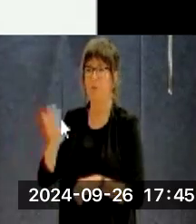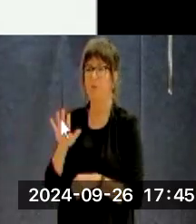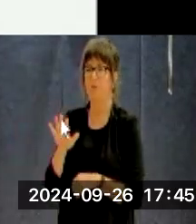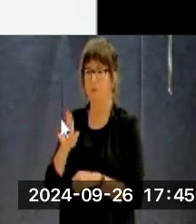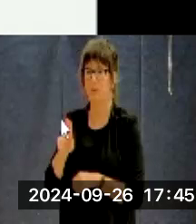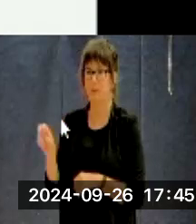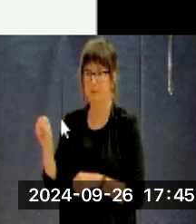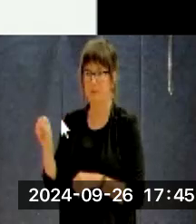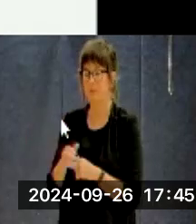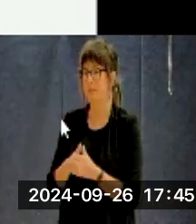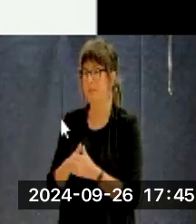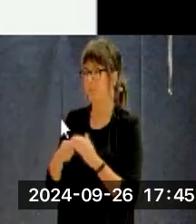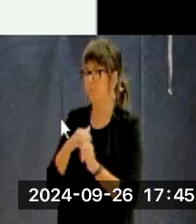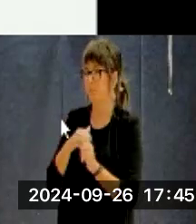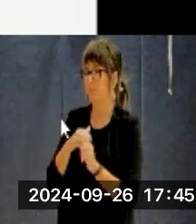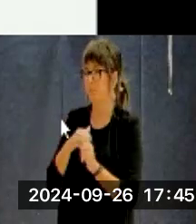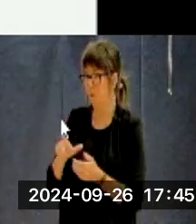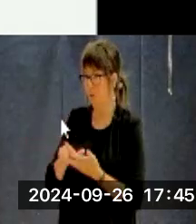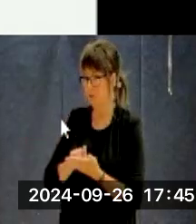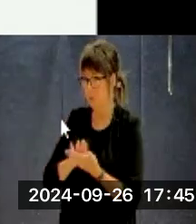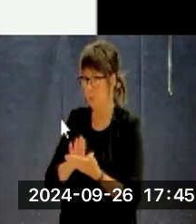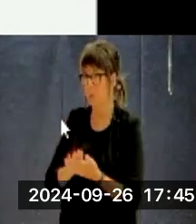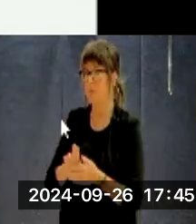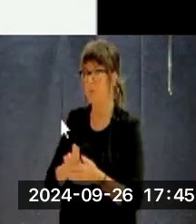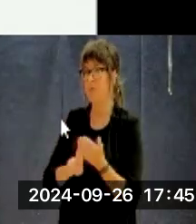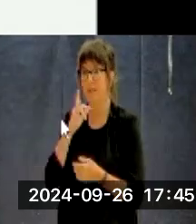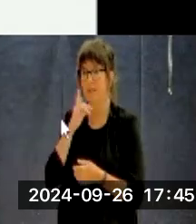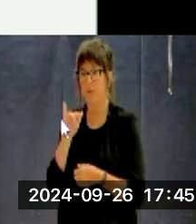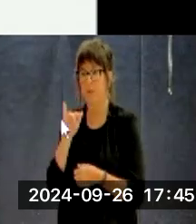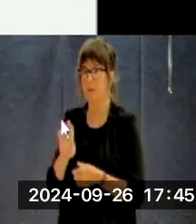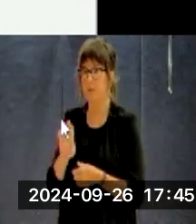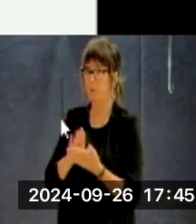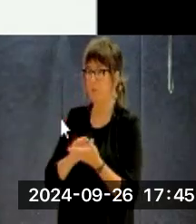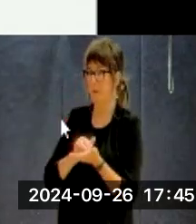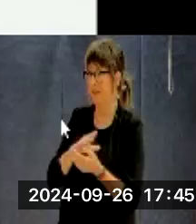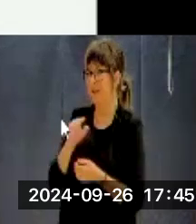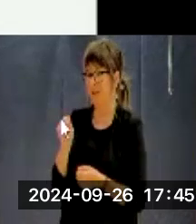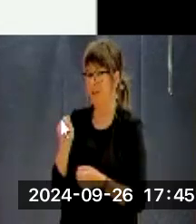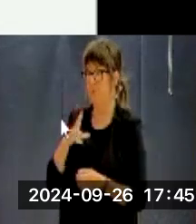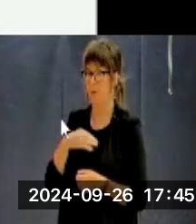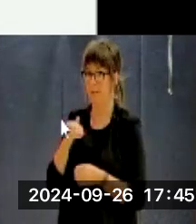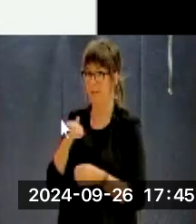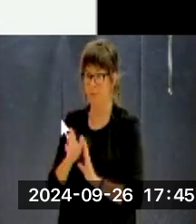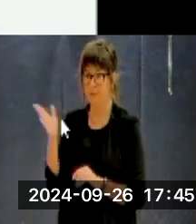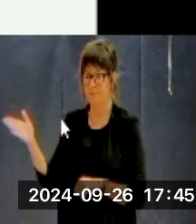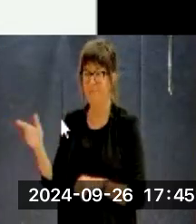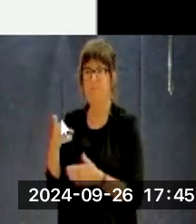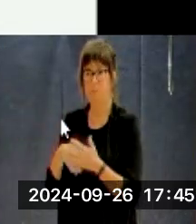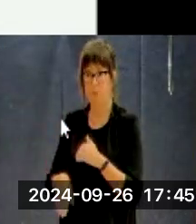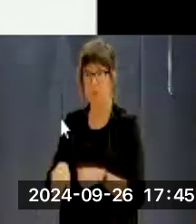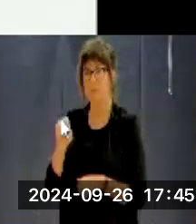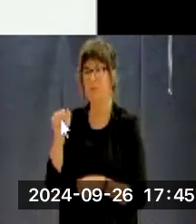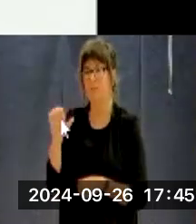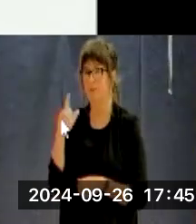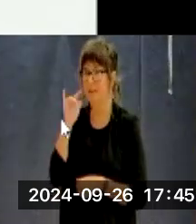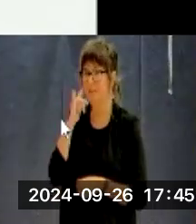has spoken at Harvard Law School, the University of California, Berkeley School of Medicine, and at the White House. He grew up in Sacramento, California, and was an